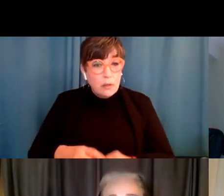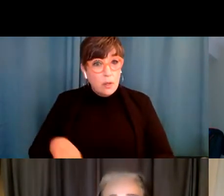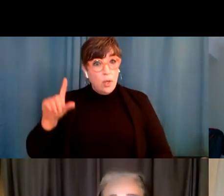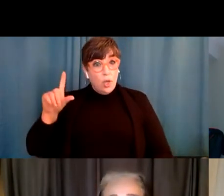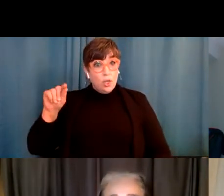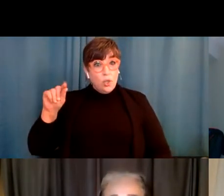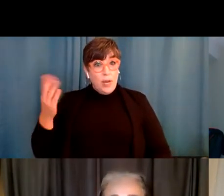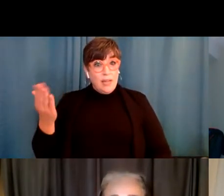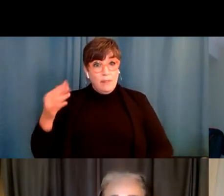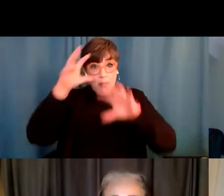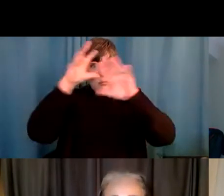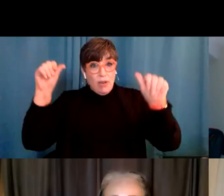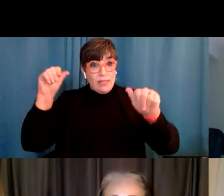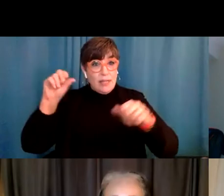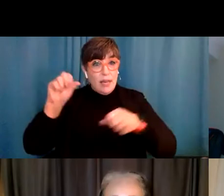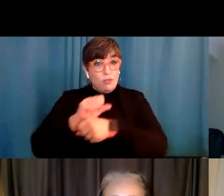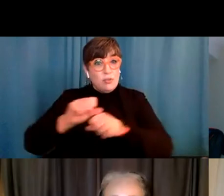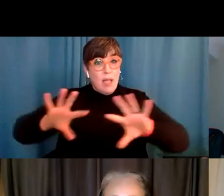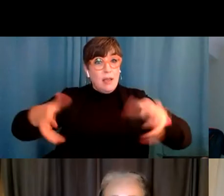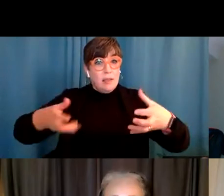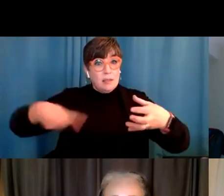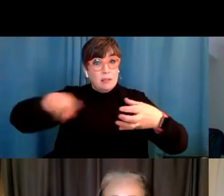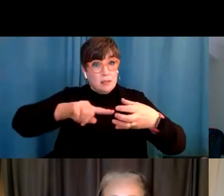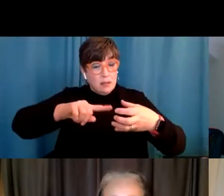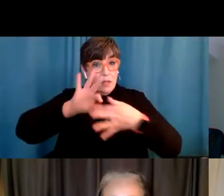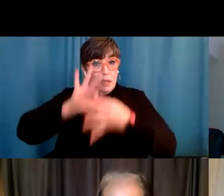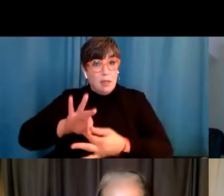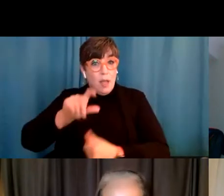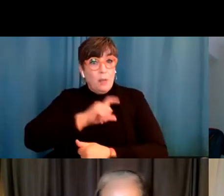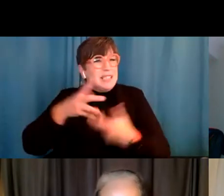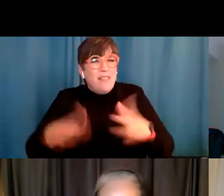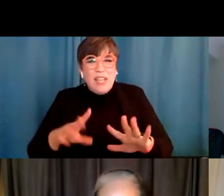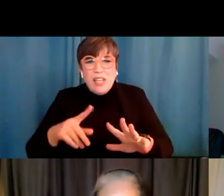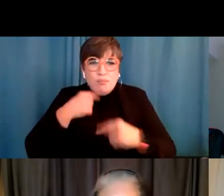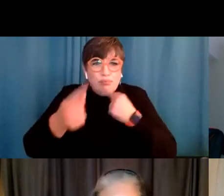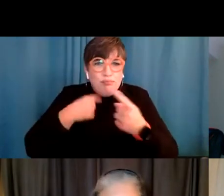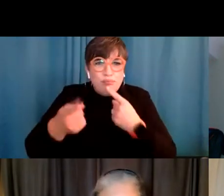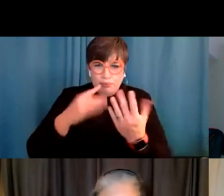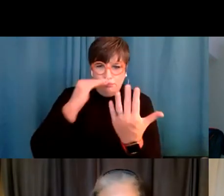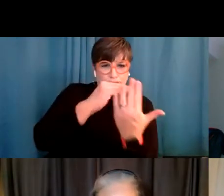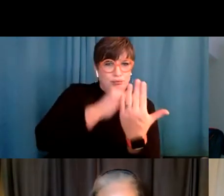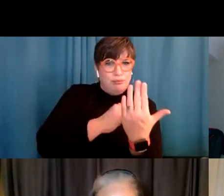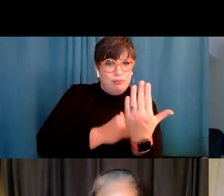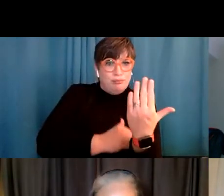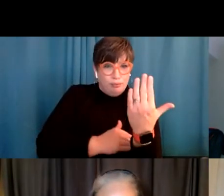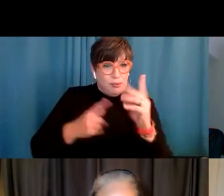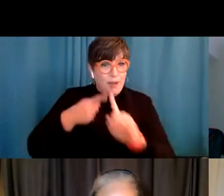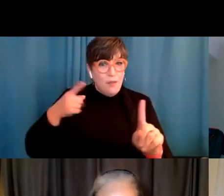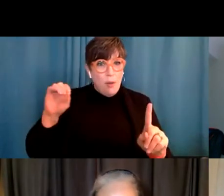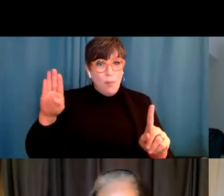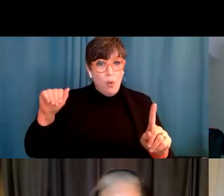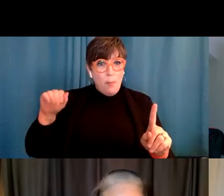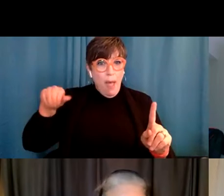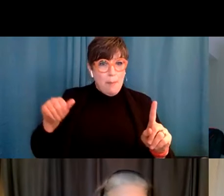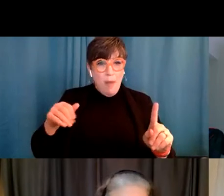Presidential Task Force on 21st Century Policing, which were ignored by the next administration. So